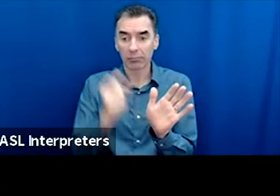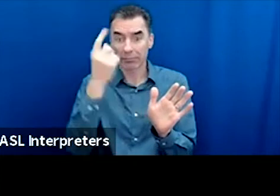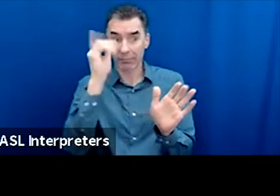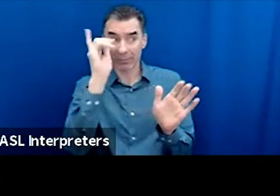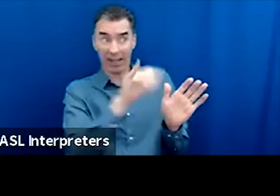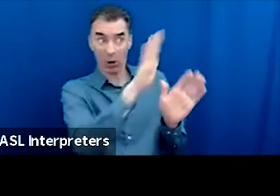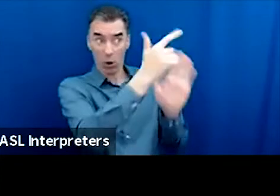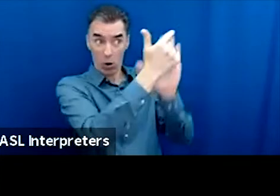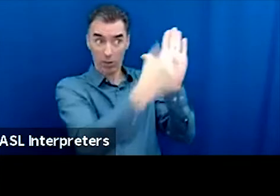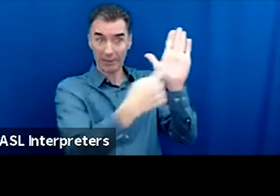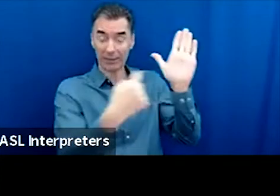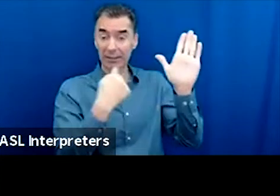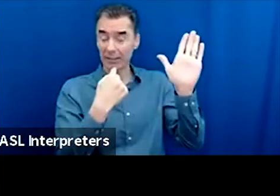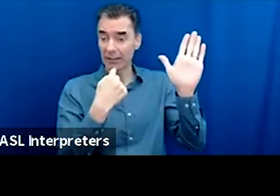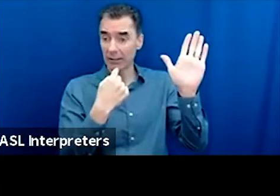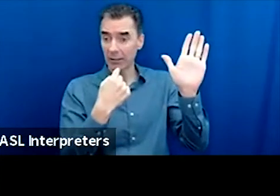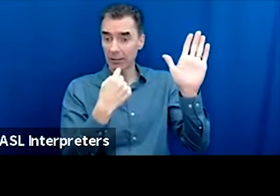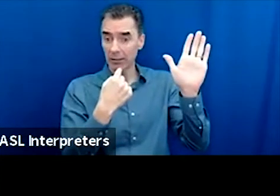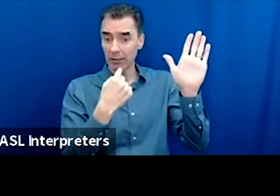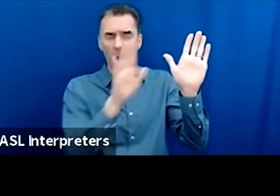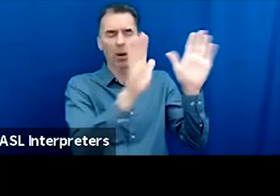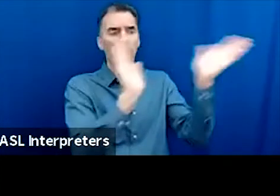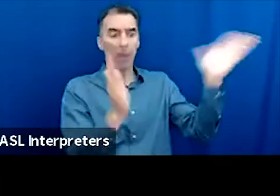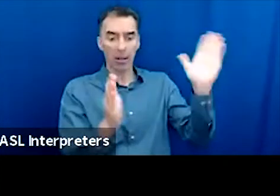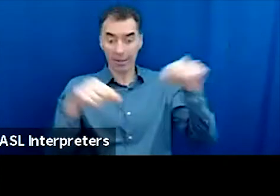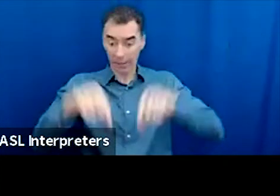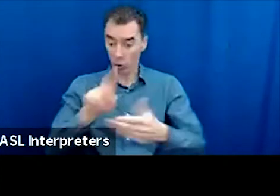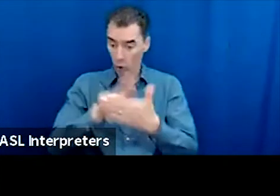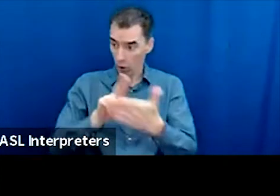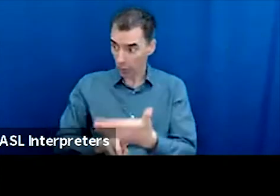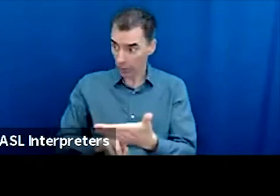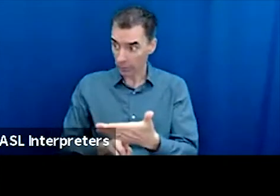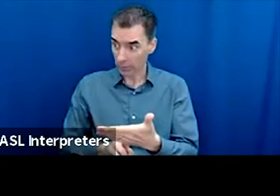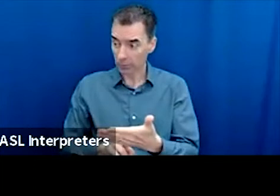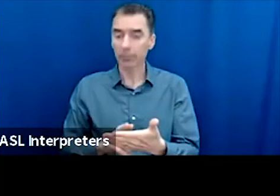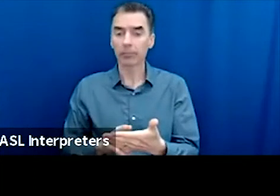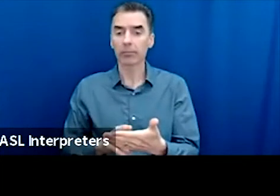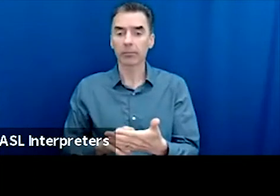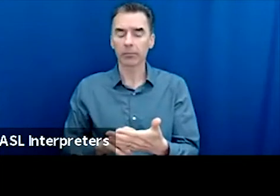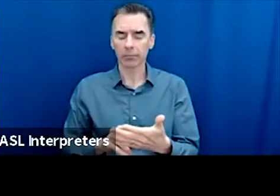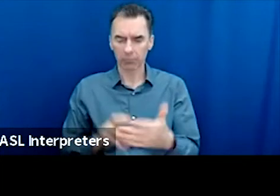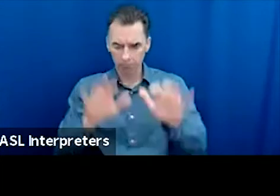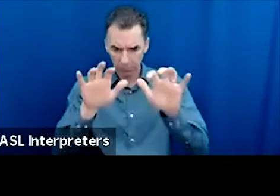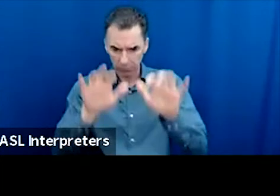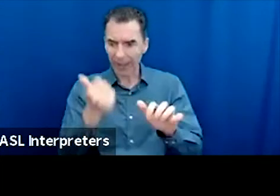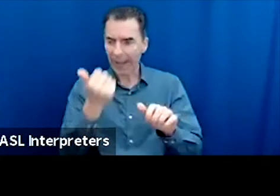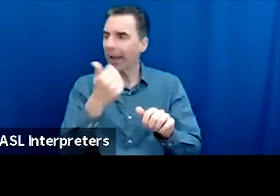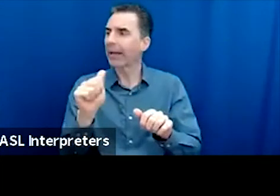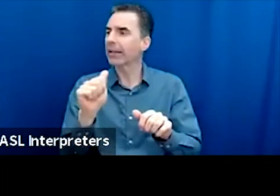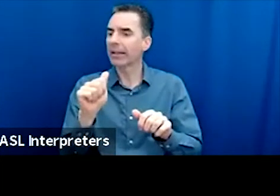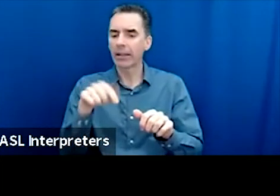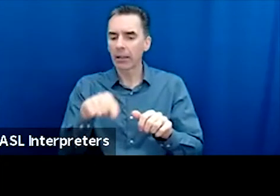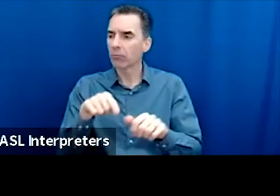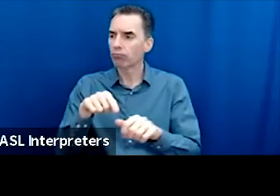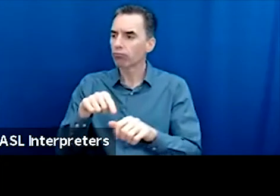token, there's nothing in our contract and there's nothing specifically to protect you from the district going, oh,